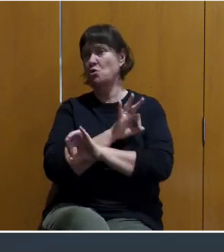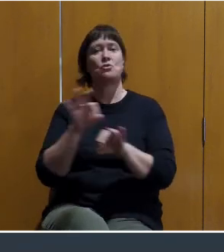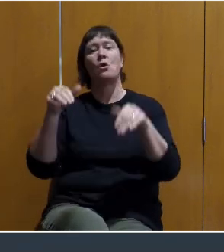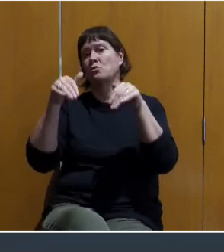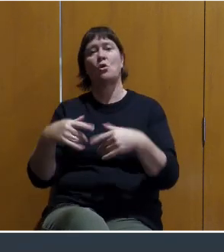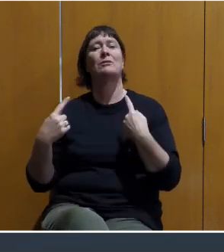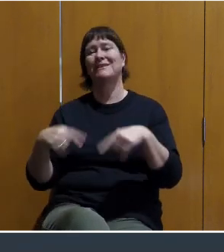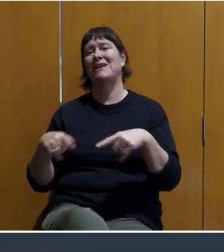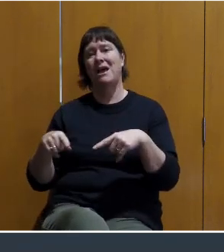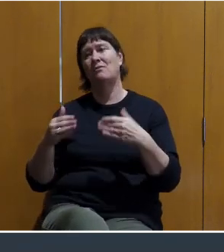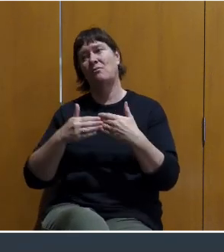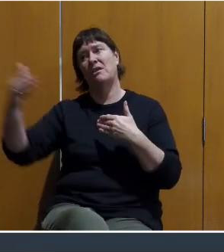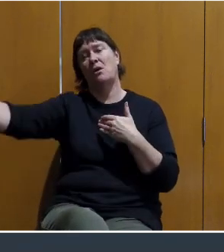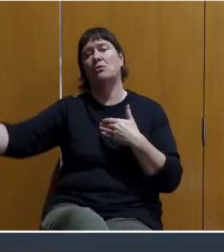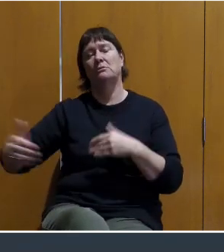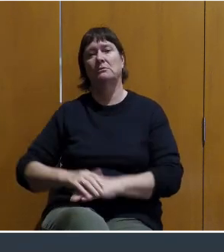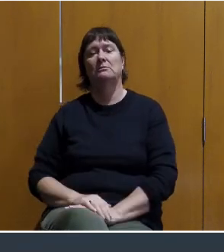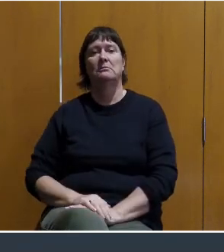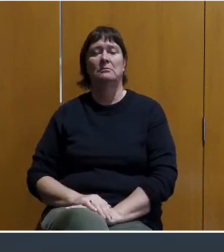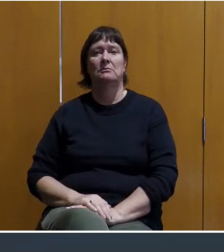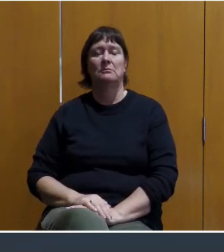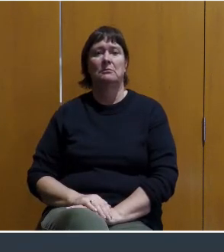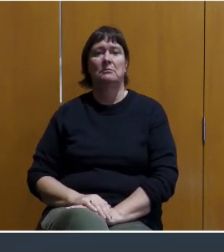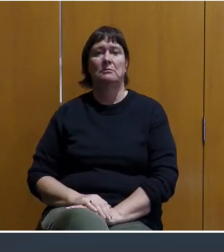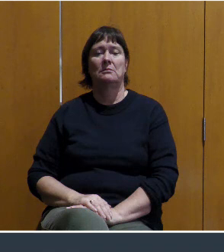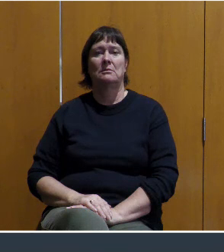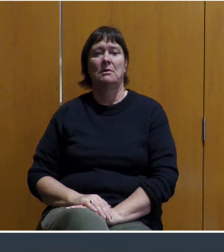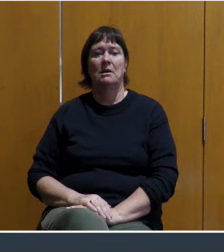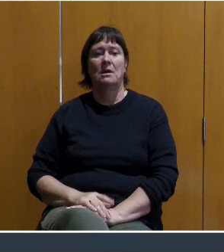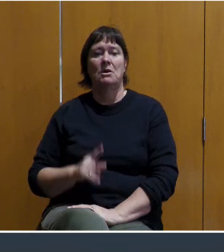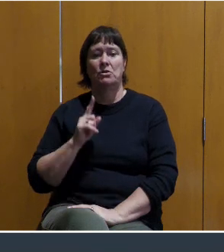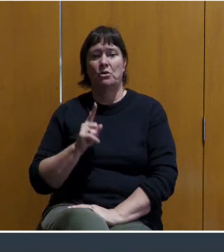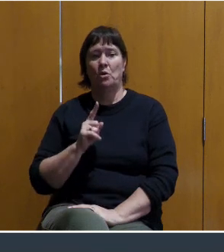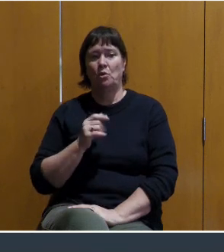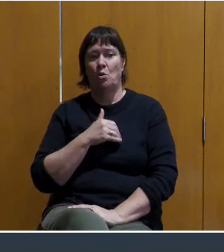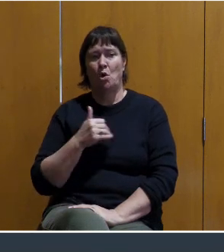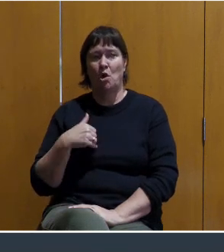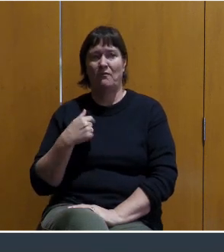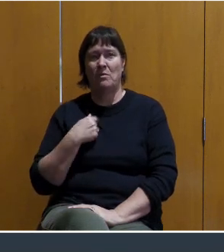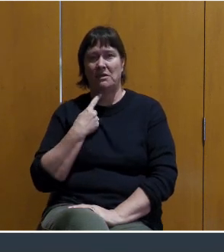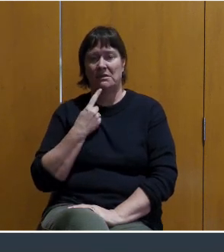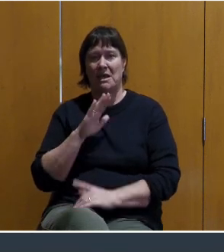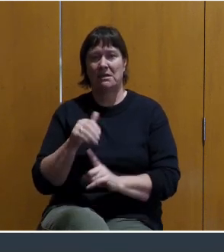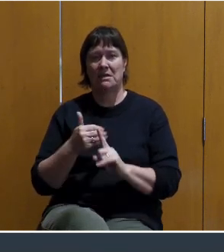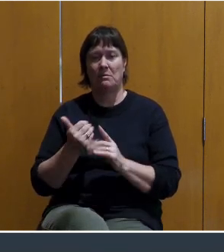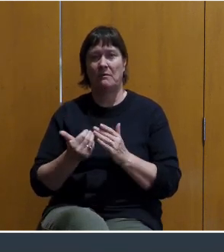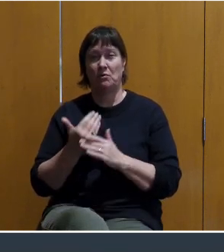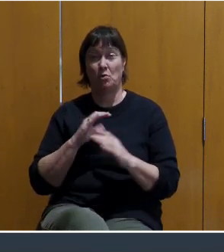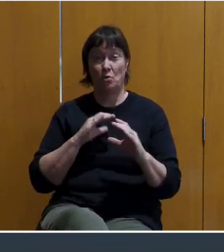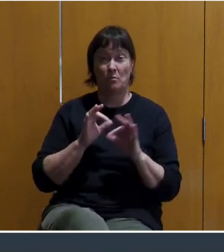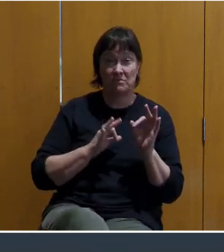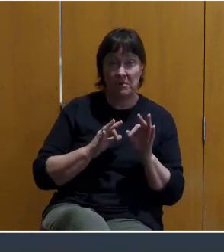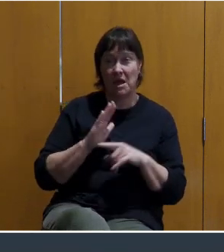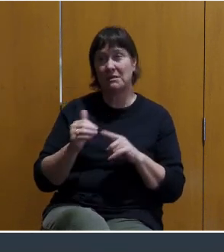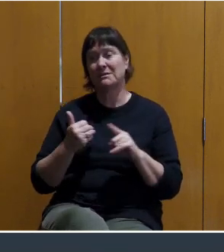that effect. So it would be premature of me, sorry, Your Worship, it'd be premature of me to say that until we get the new comms plan, until we